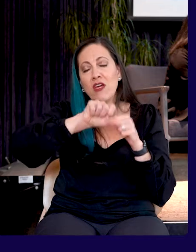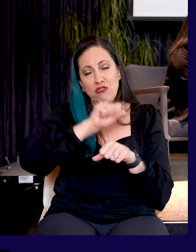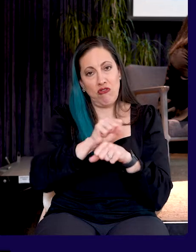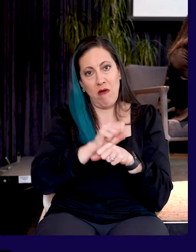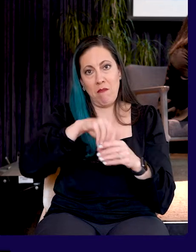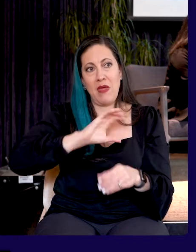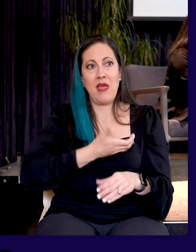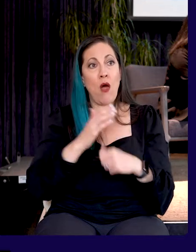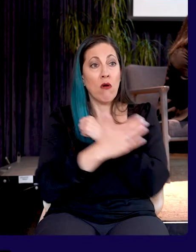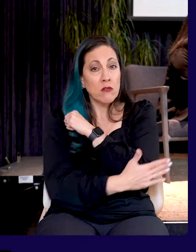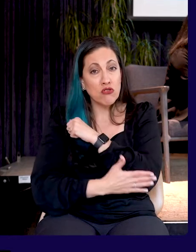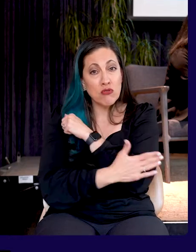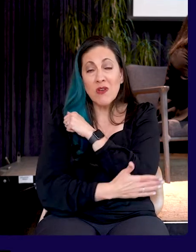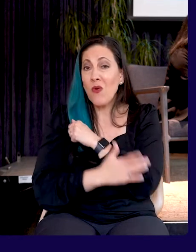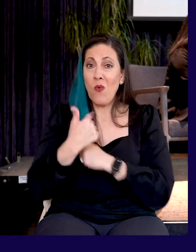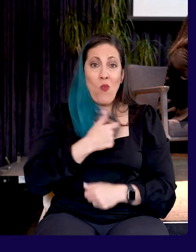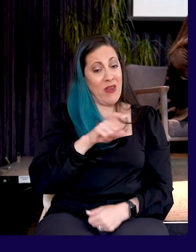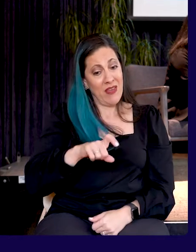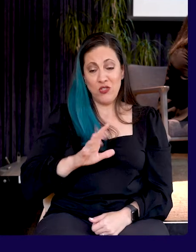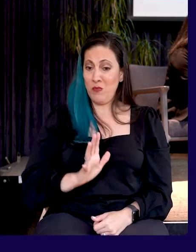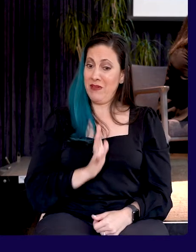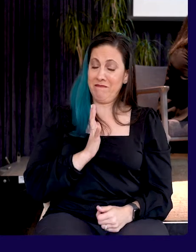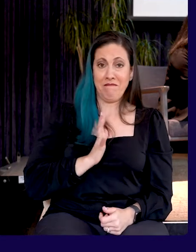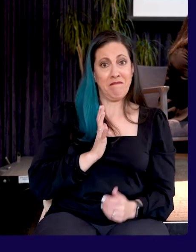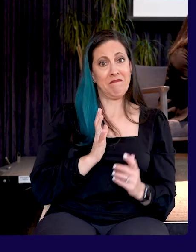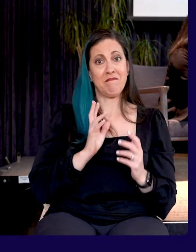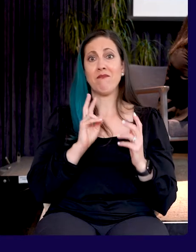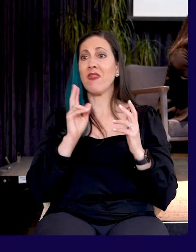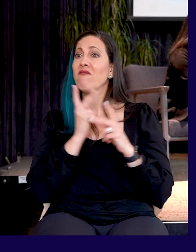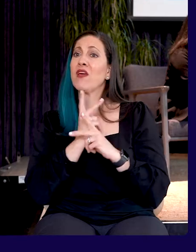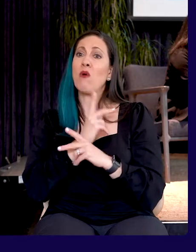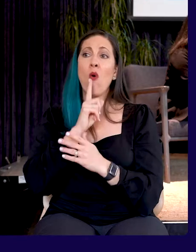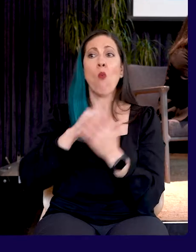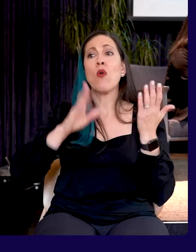country. And we need to be a lot more sophisticated and look around the corner at what that's going to